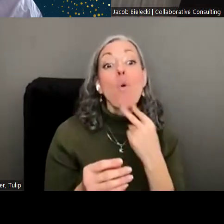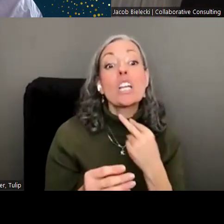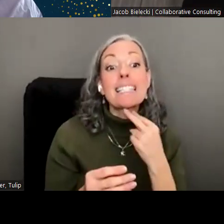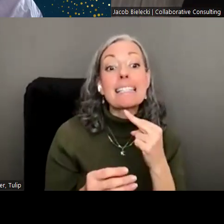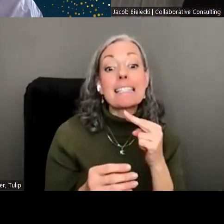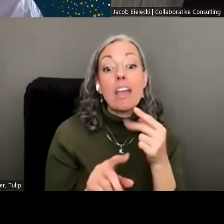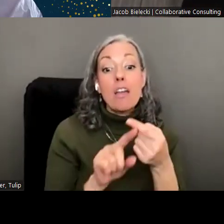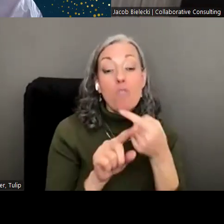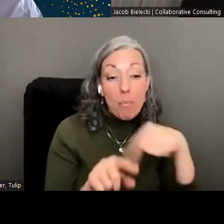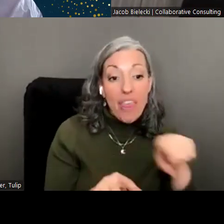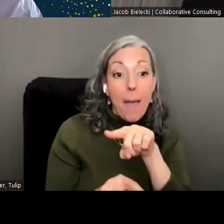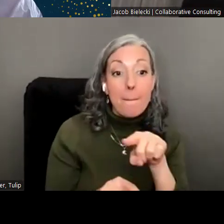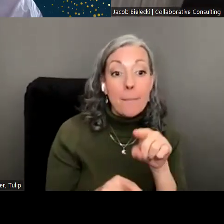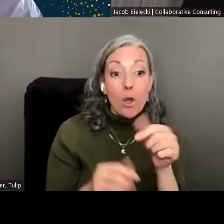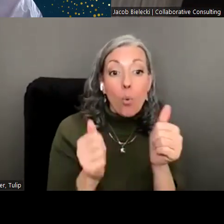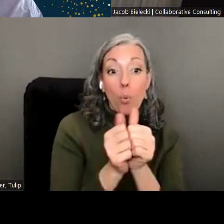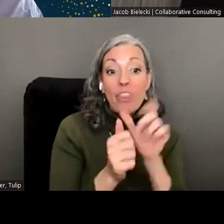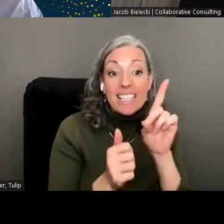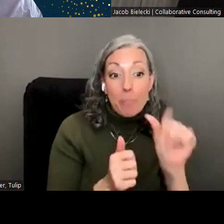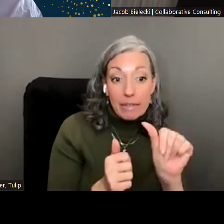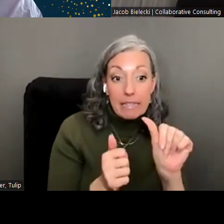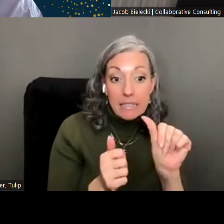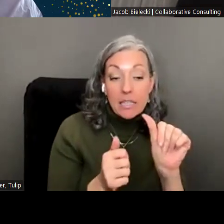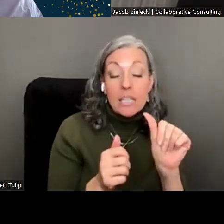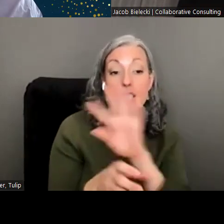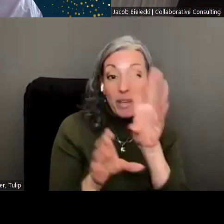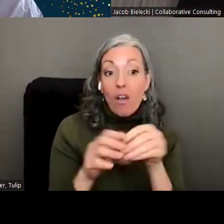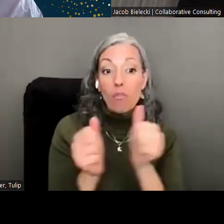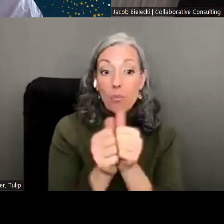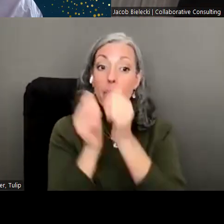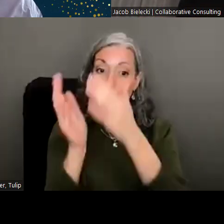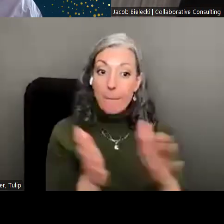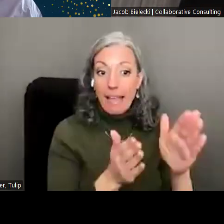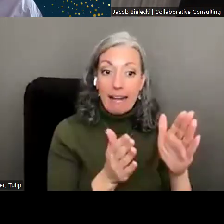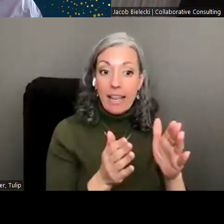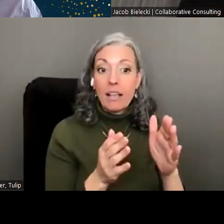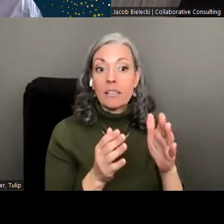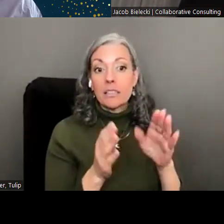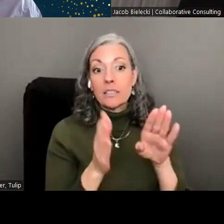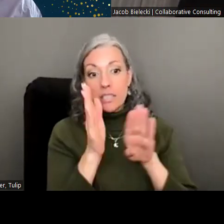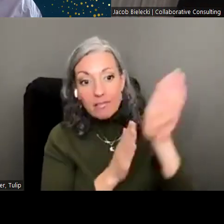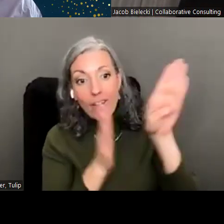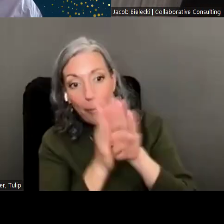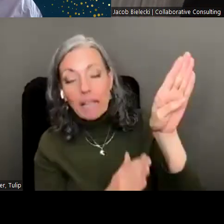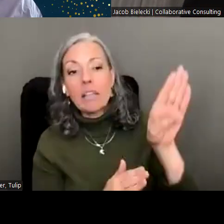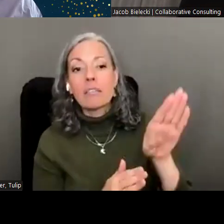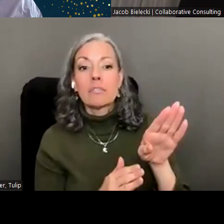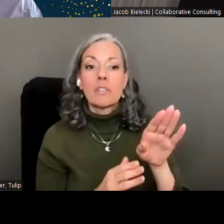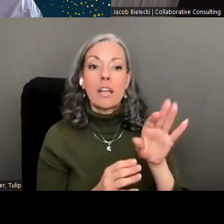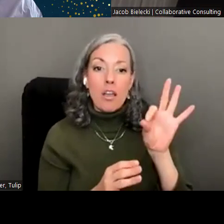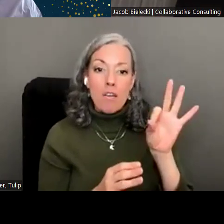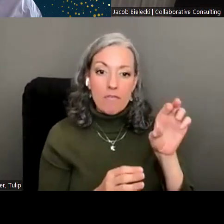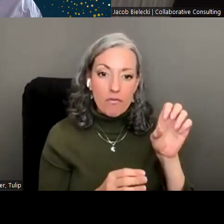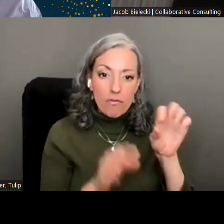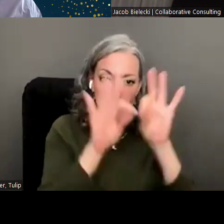of organizations into their local area planning efforts, the development of an equity framework, or at either the local or